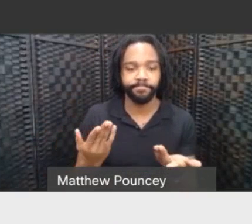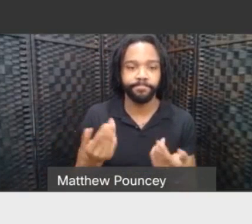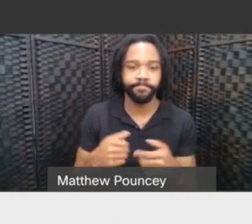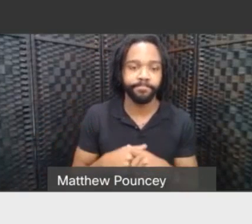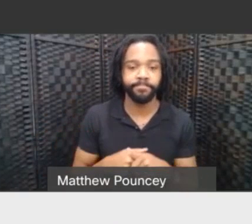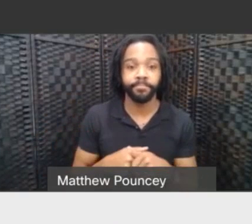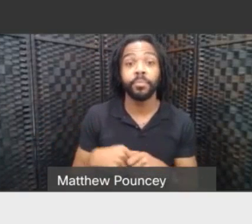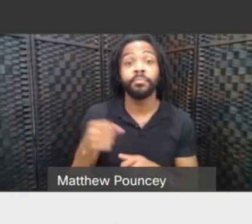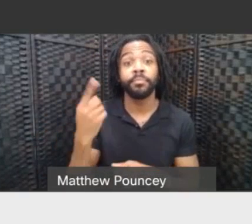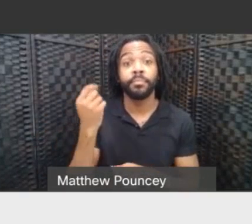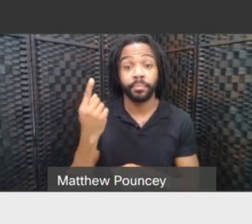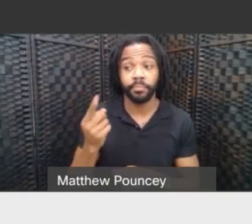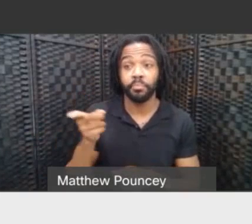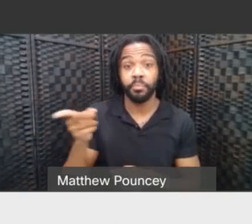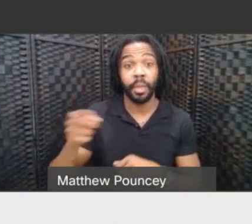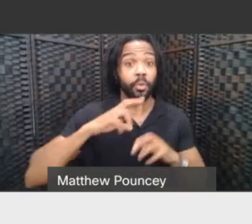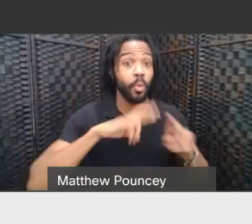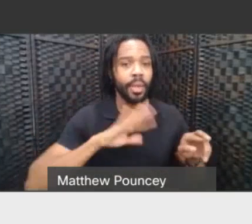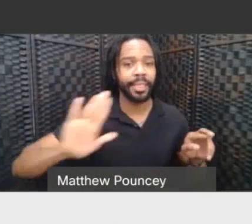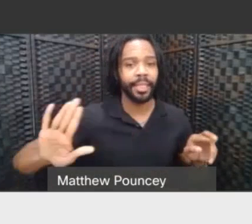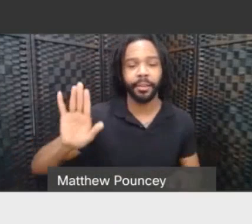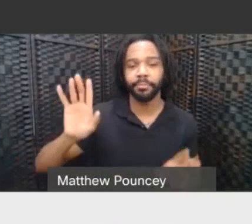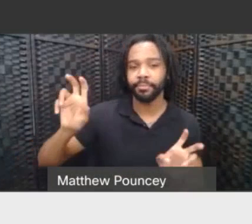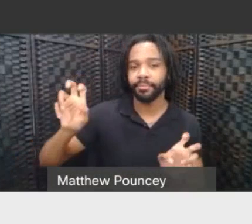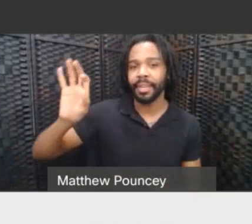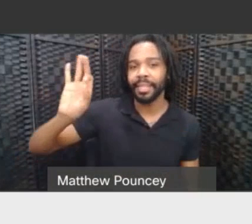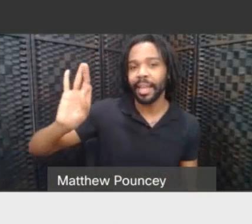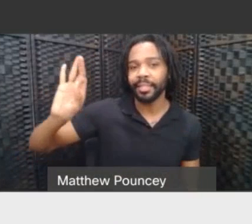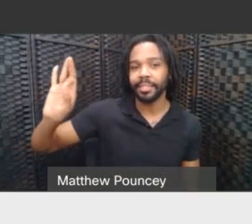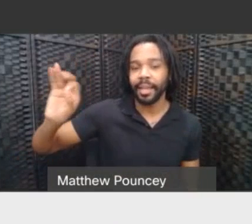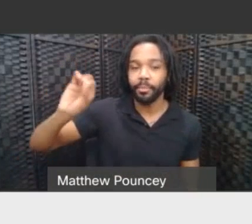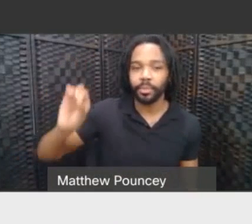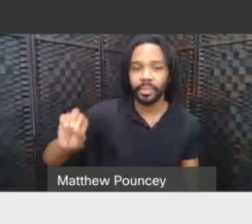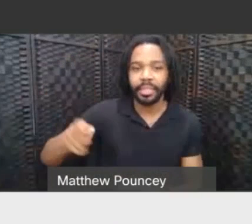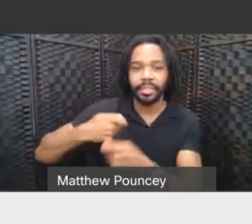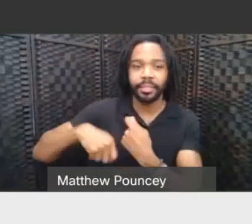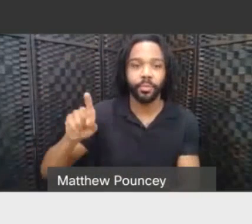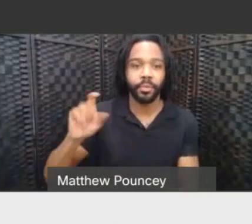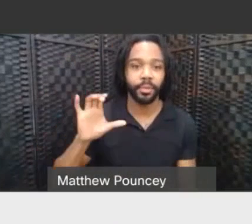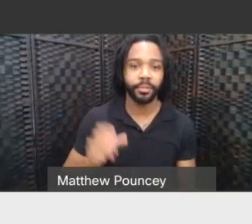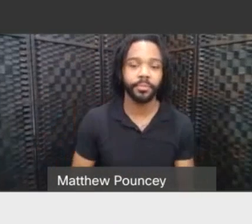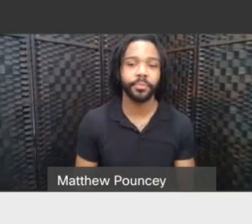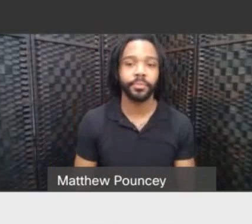would report on the 99% of their staff that had been vaccinated.